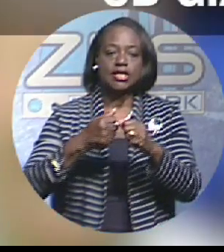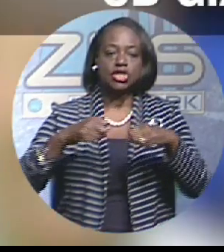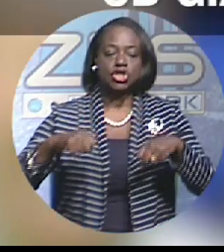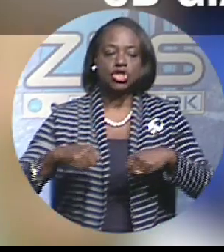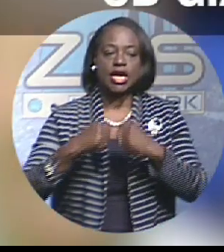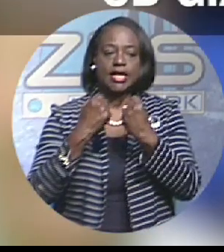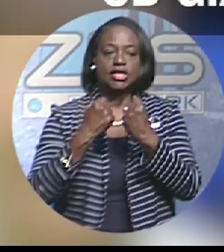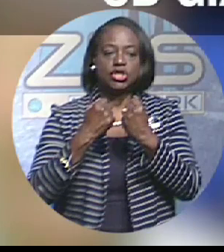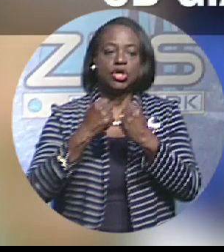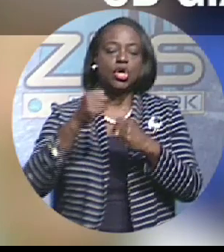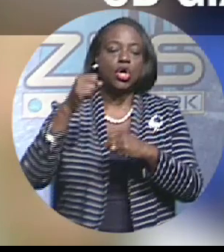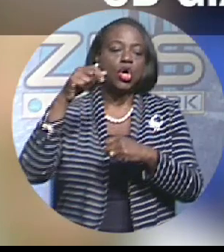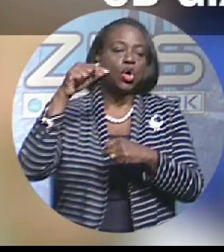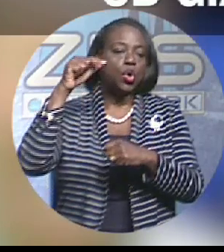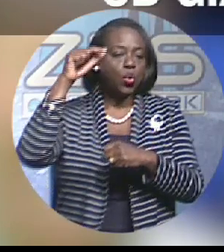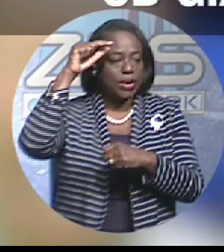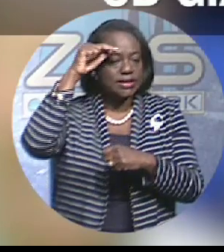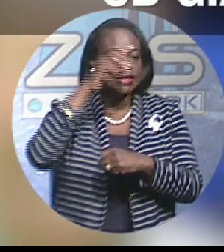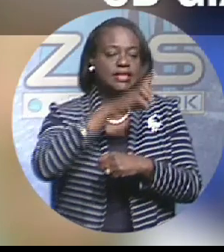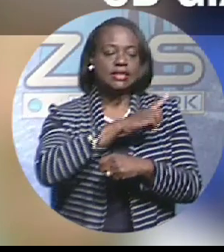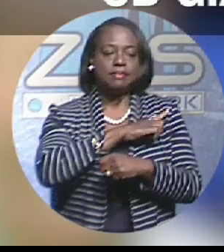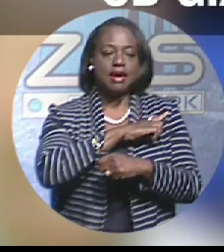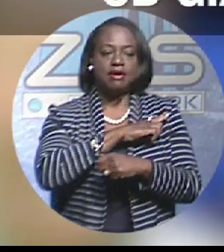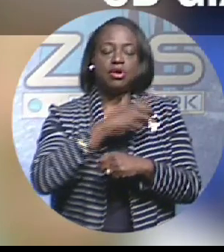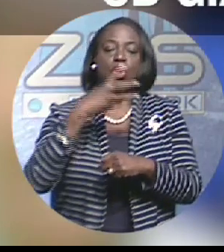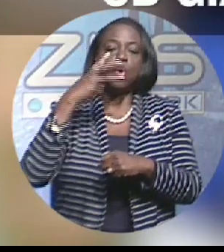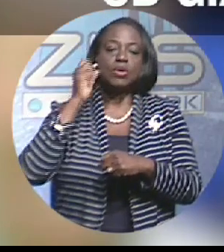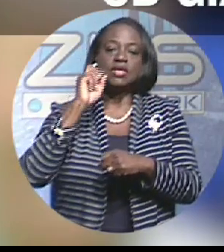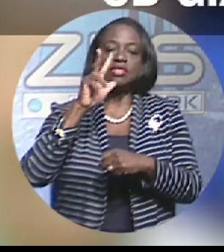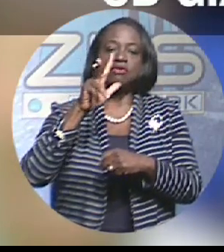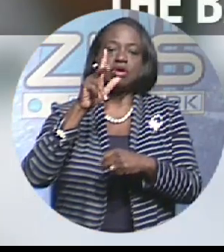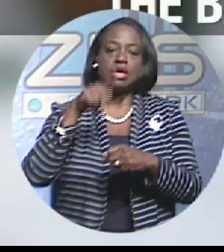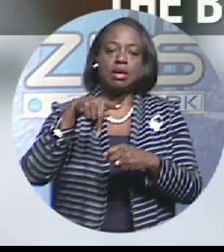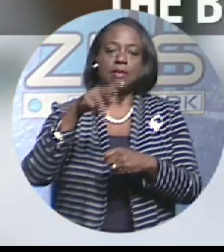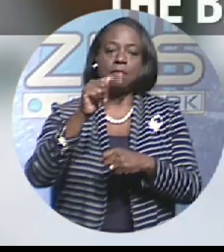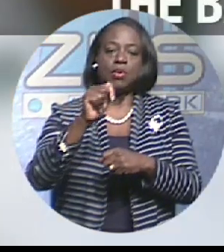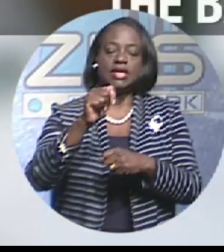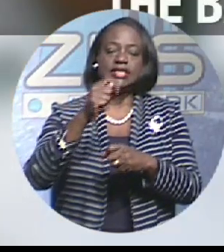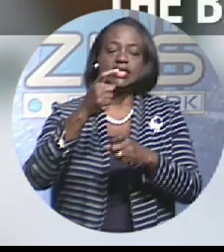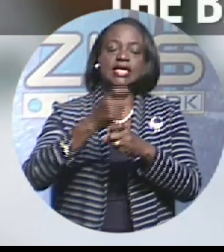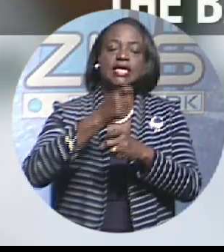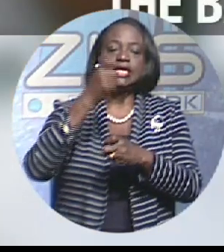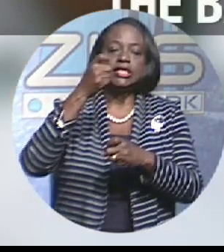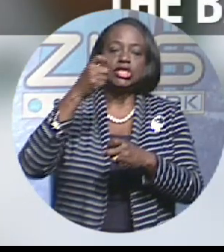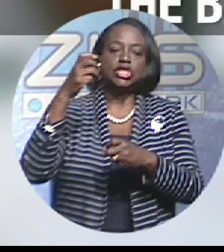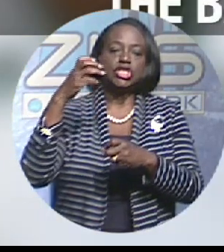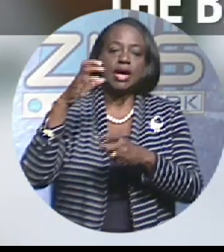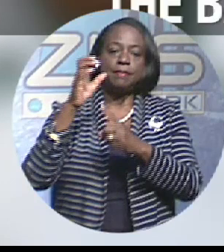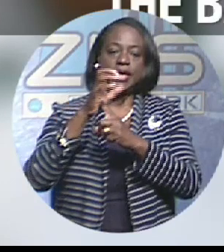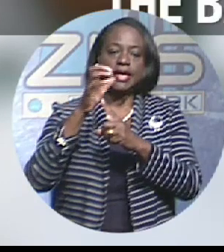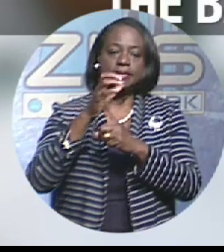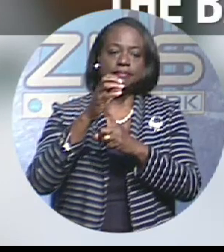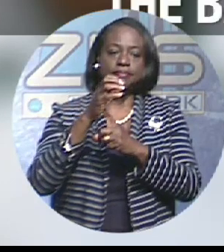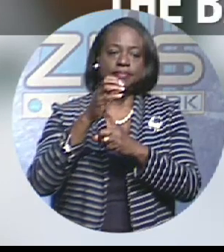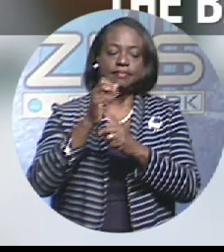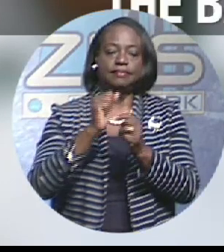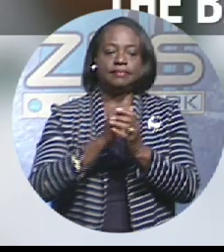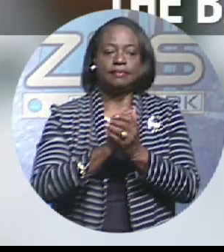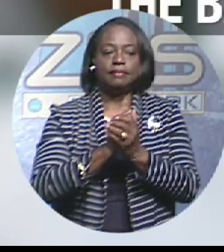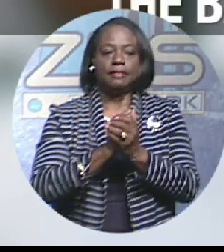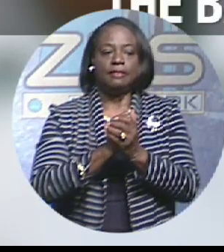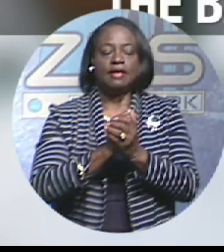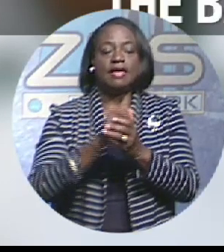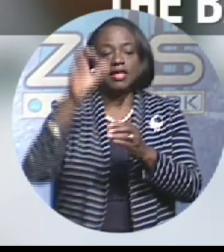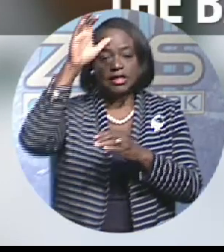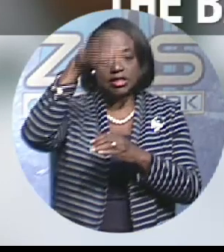Quinton DeMerritt was the three-point champion. He represents the Commonwealth Bank Giants. And COB's Brian Jennings dunked everybody's head off. He's this year's